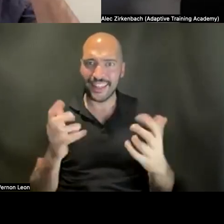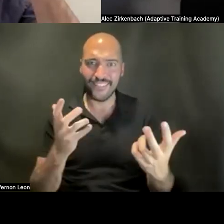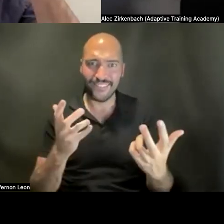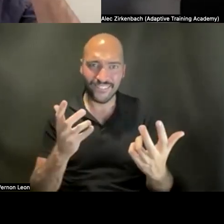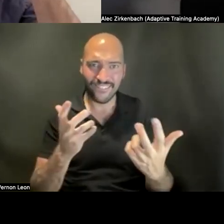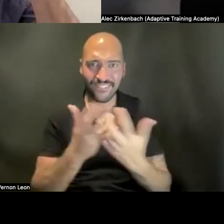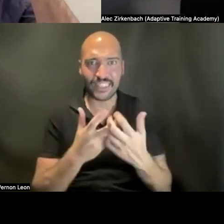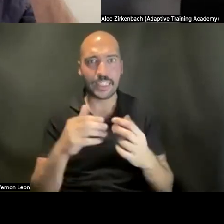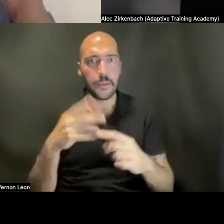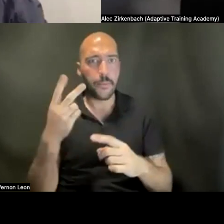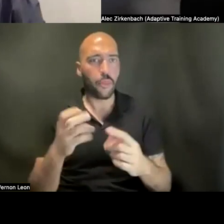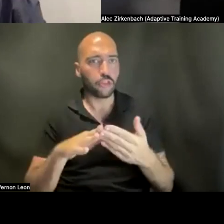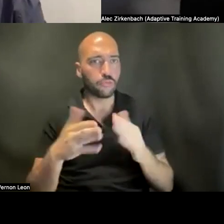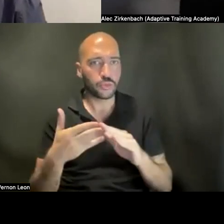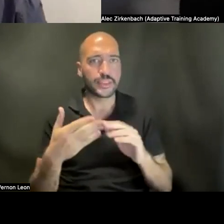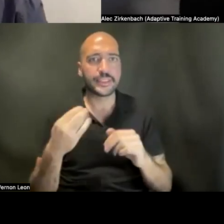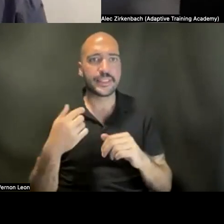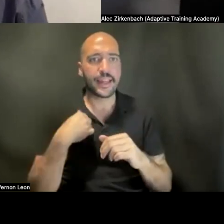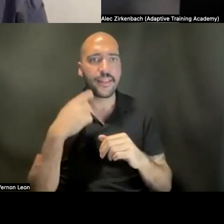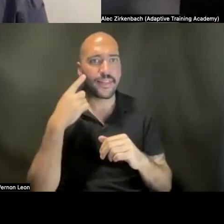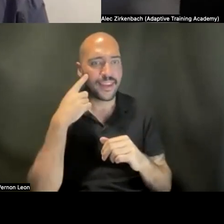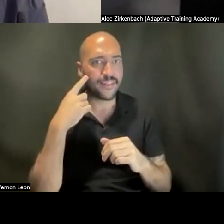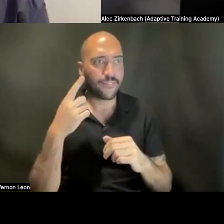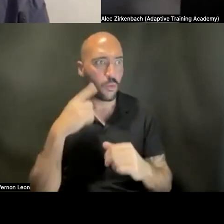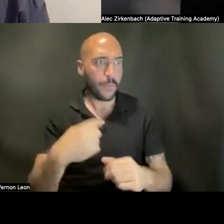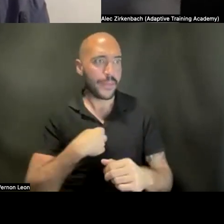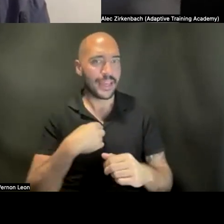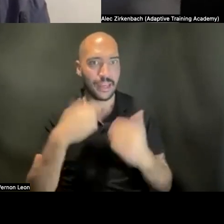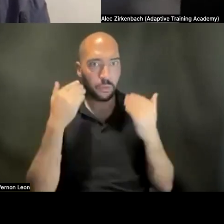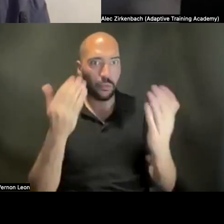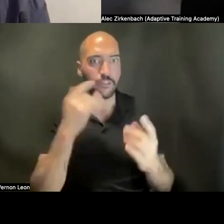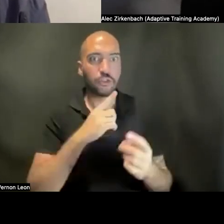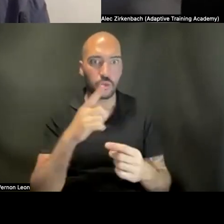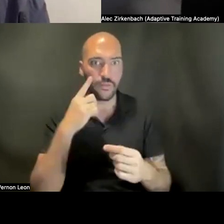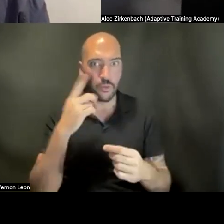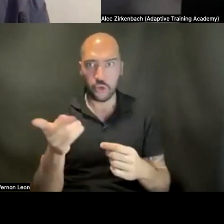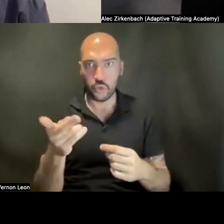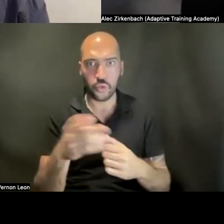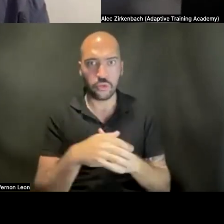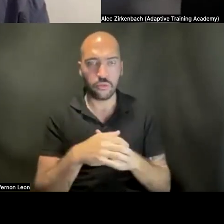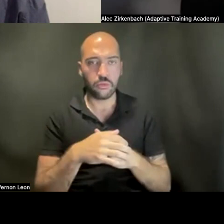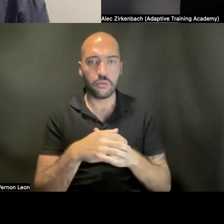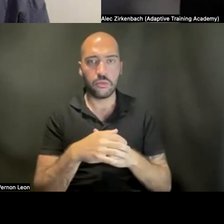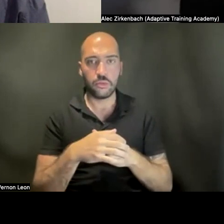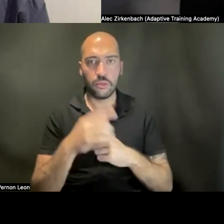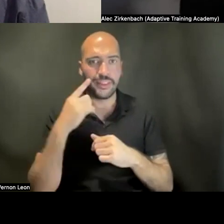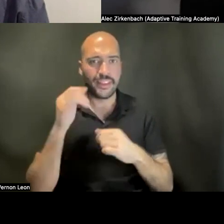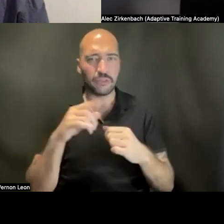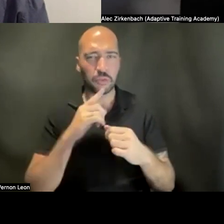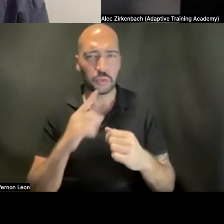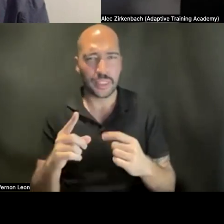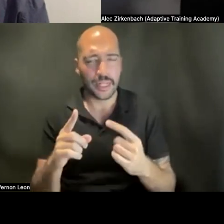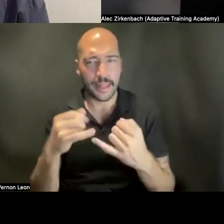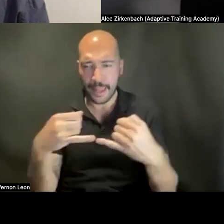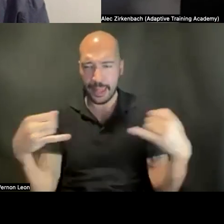in both communities? And I think for at least me, I don't know if it's true for either of you, I think that was the line that was really blurred